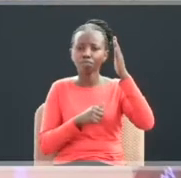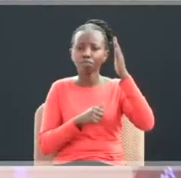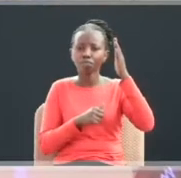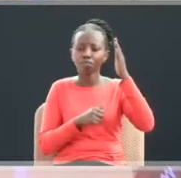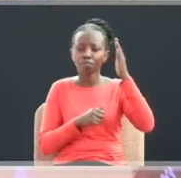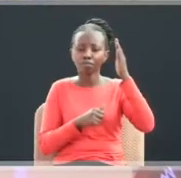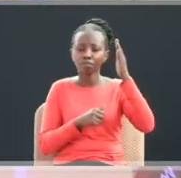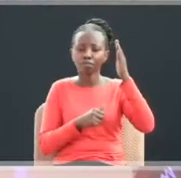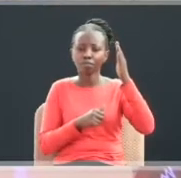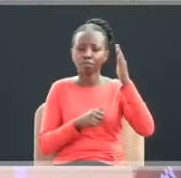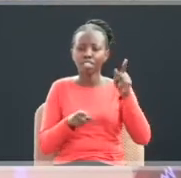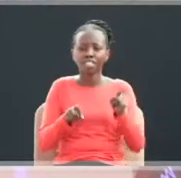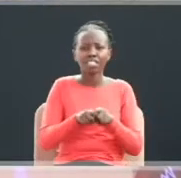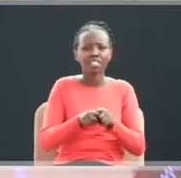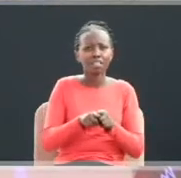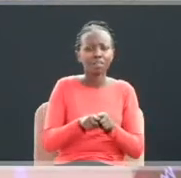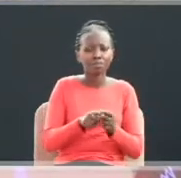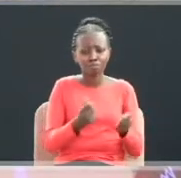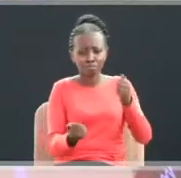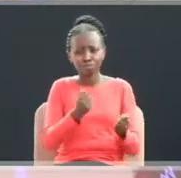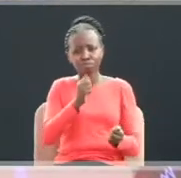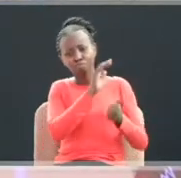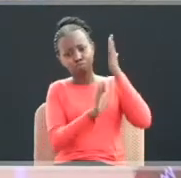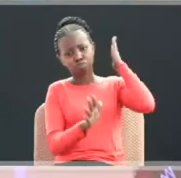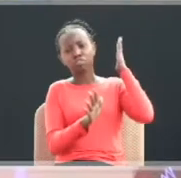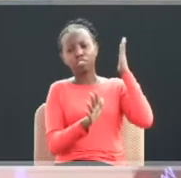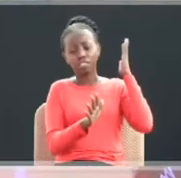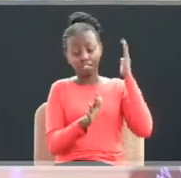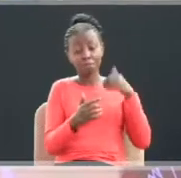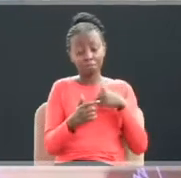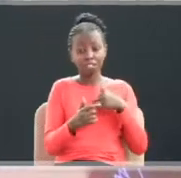matatu tumeendesha, matatu tumebeba watu nazo.